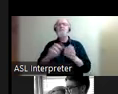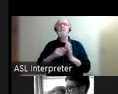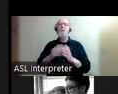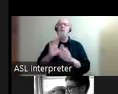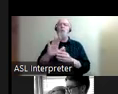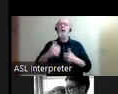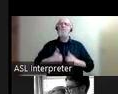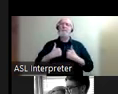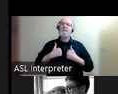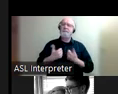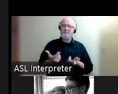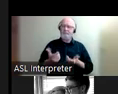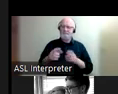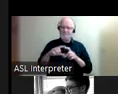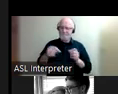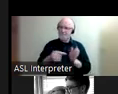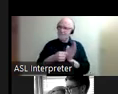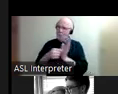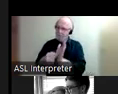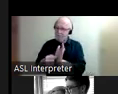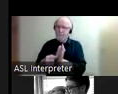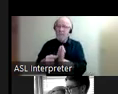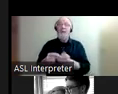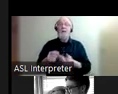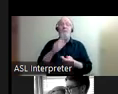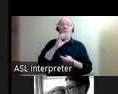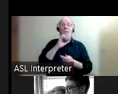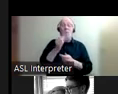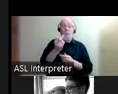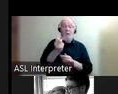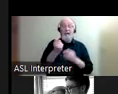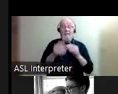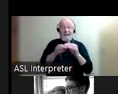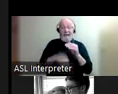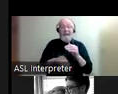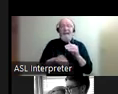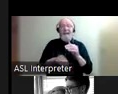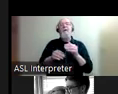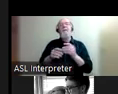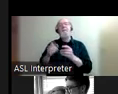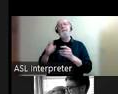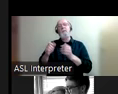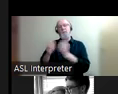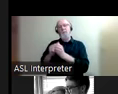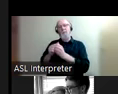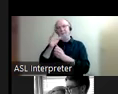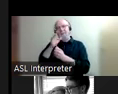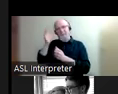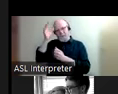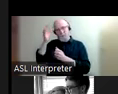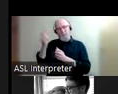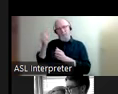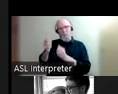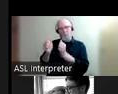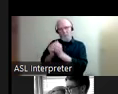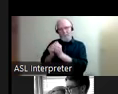address. And those under 13 years of age, they need yourself or a parent with them in order to get